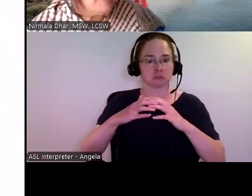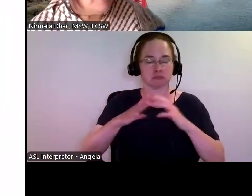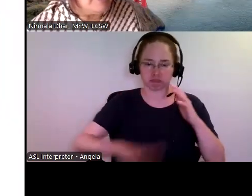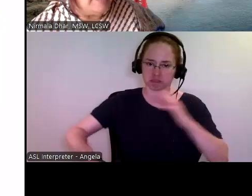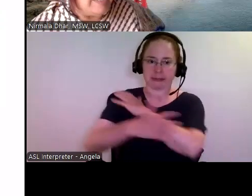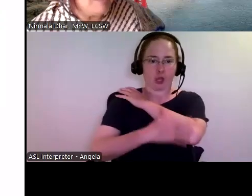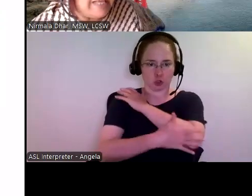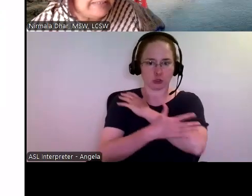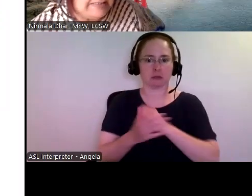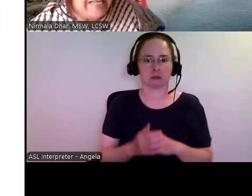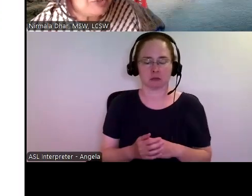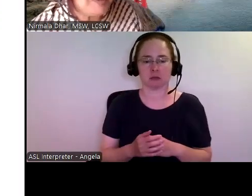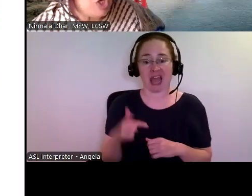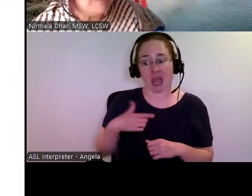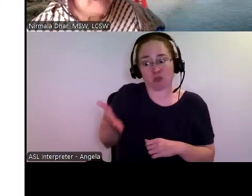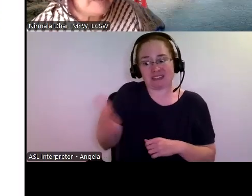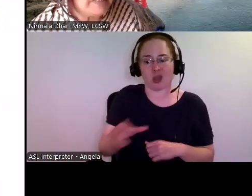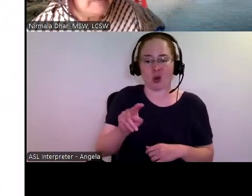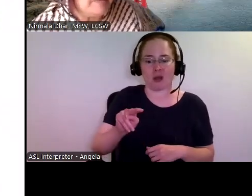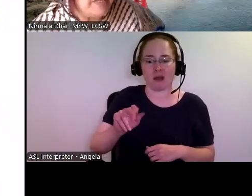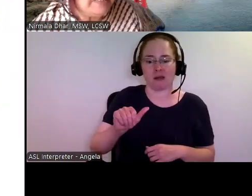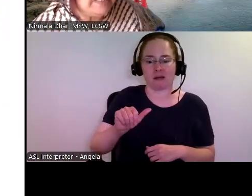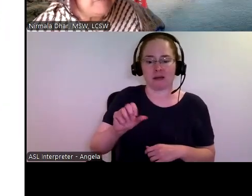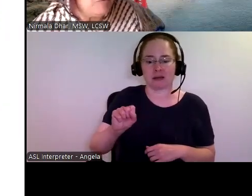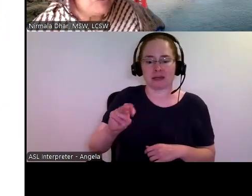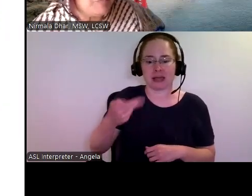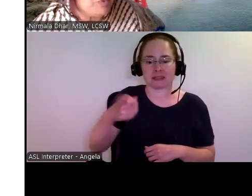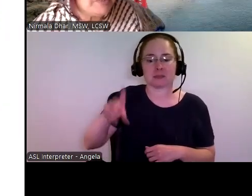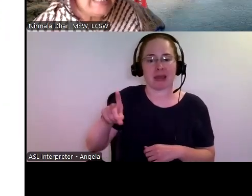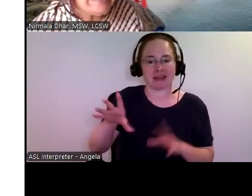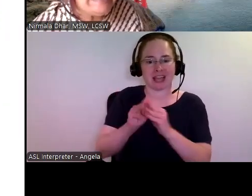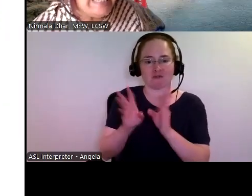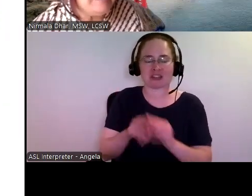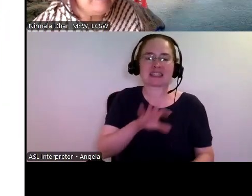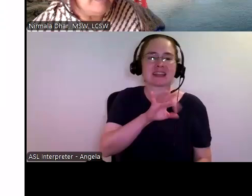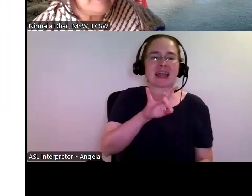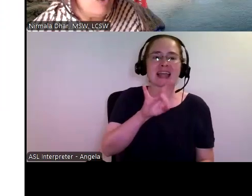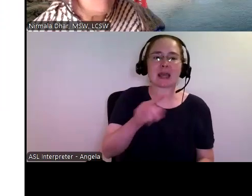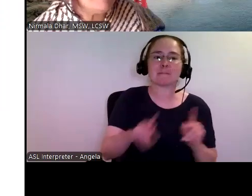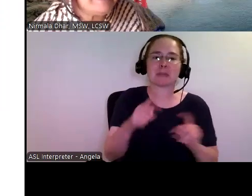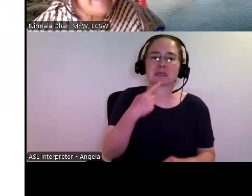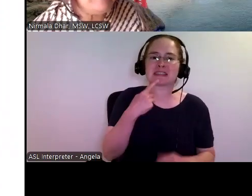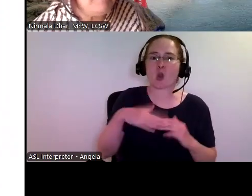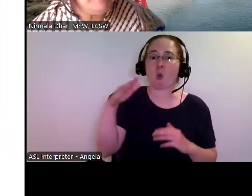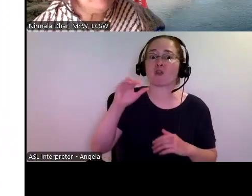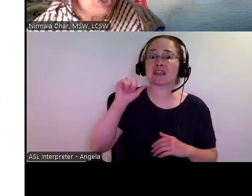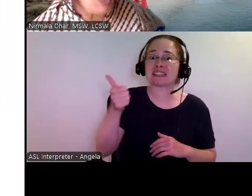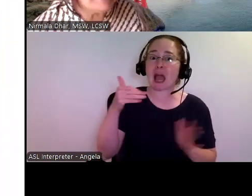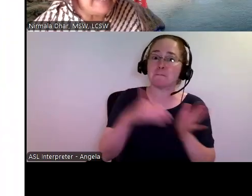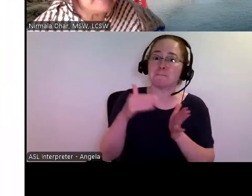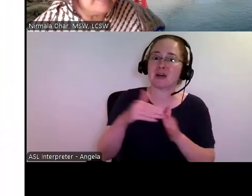national. I was at the Nashville conference, and the 988 folks reported over 10